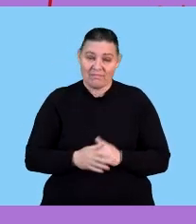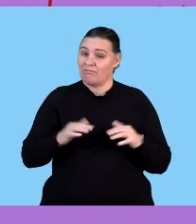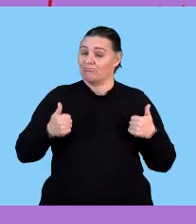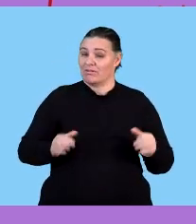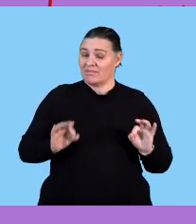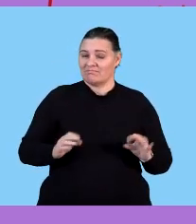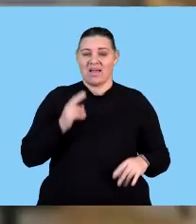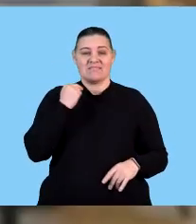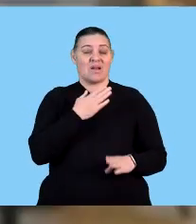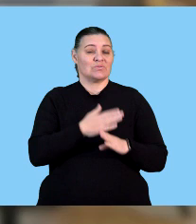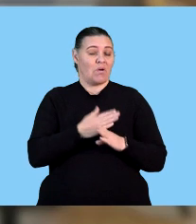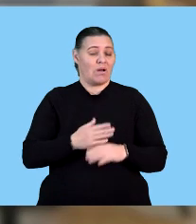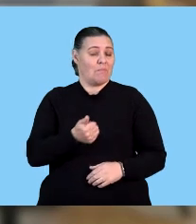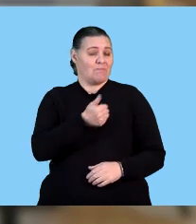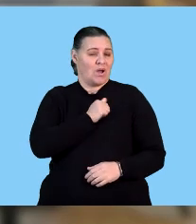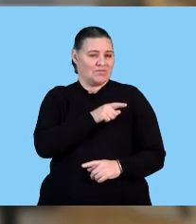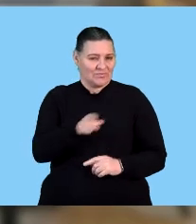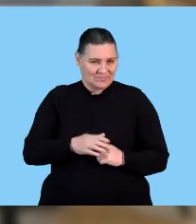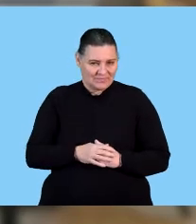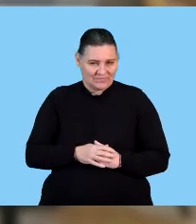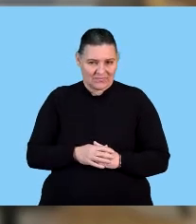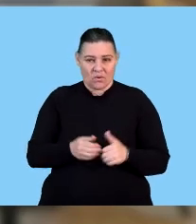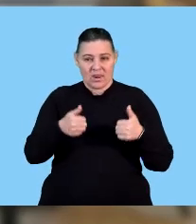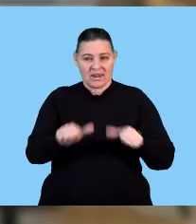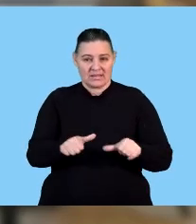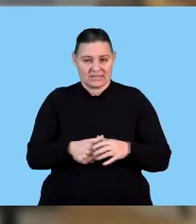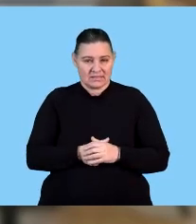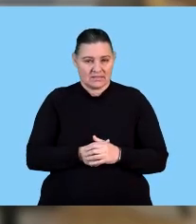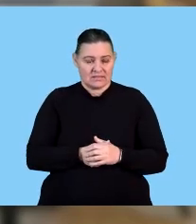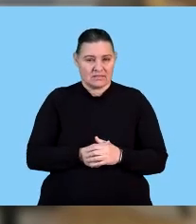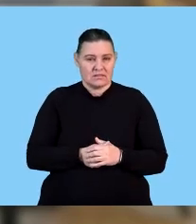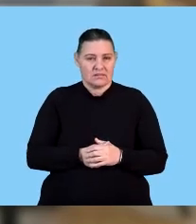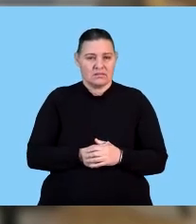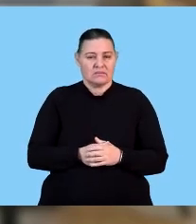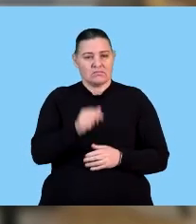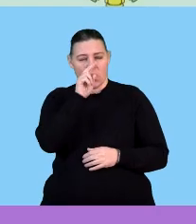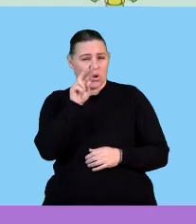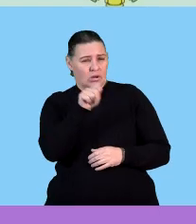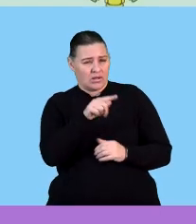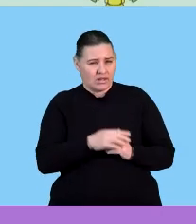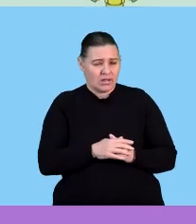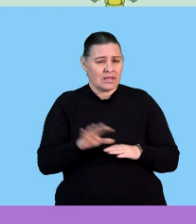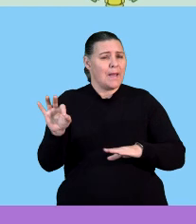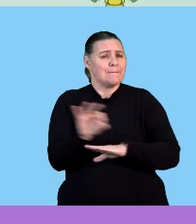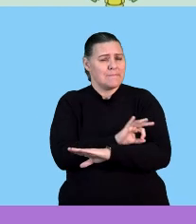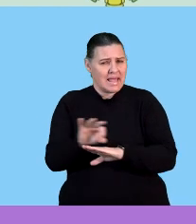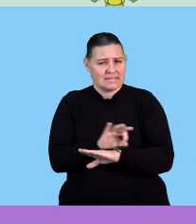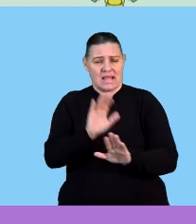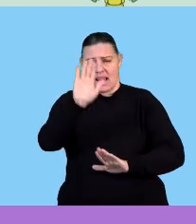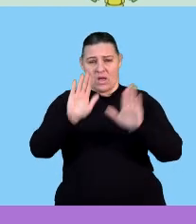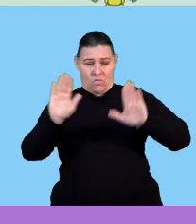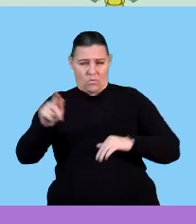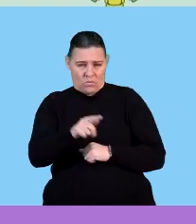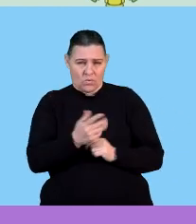it. Great stuff. Nice work, boys and girls. Proud of you. Let's go on to the next one. So, looking at this now, these plans are